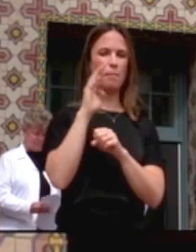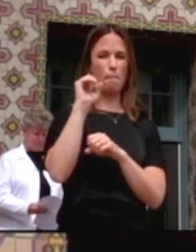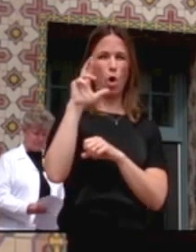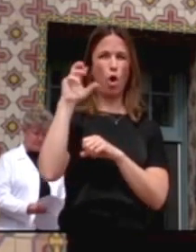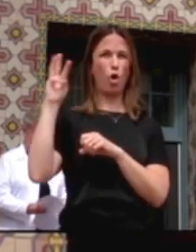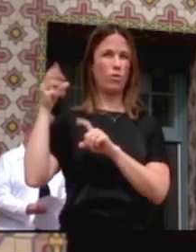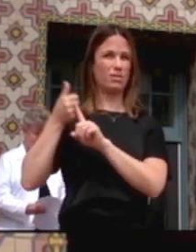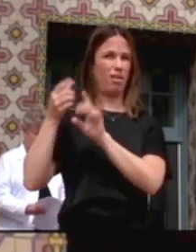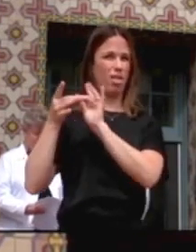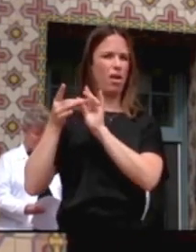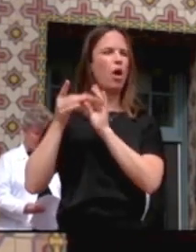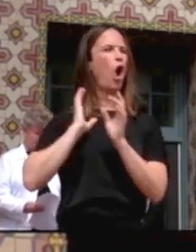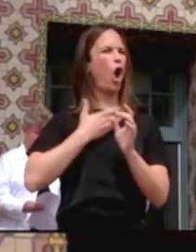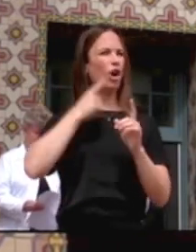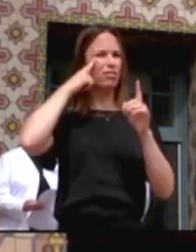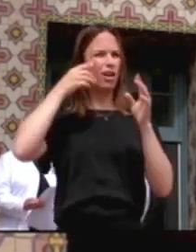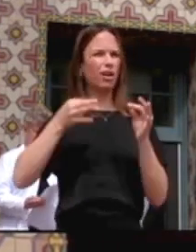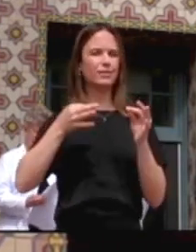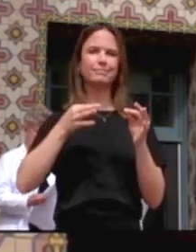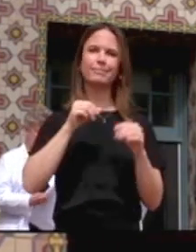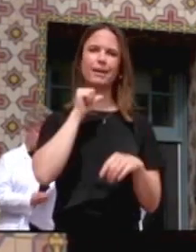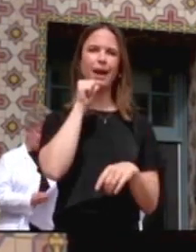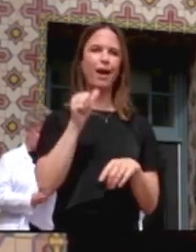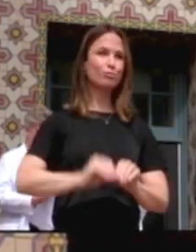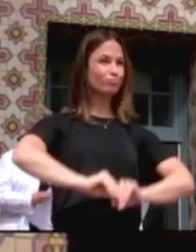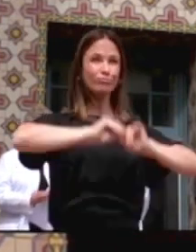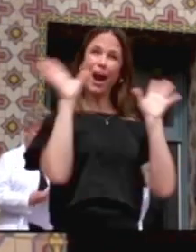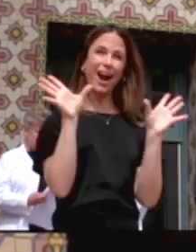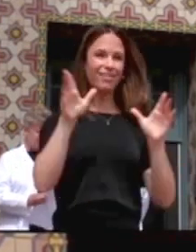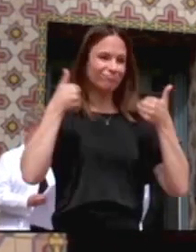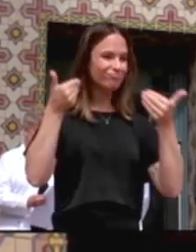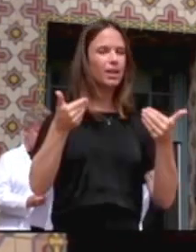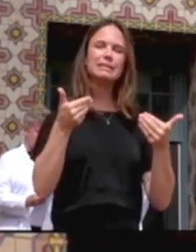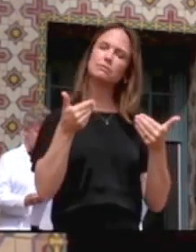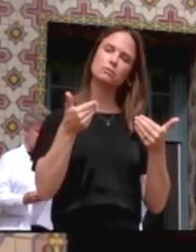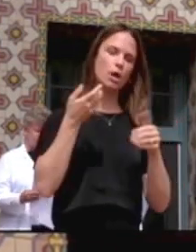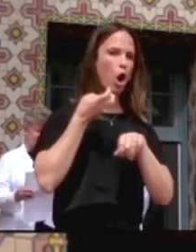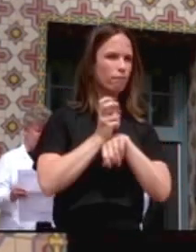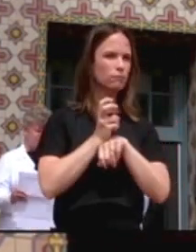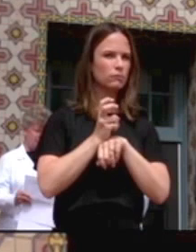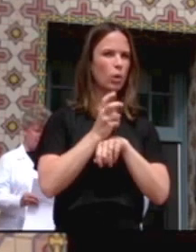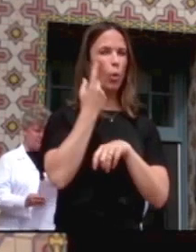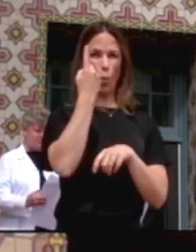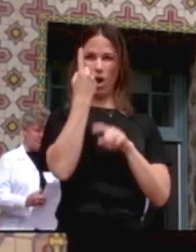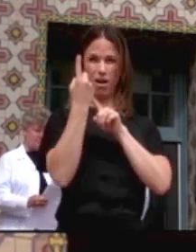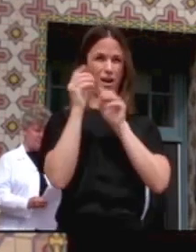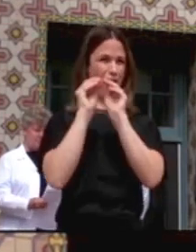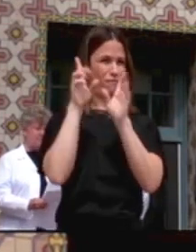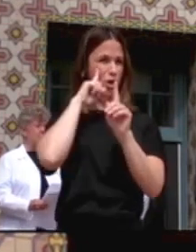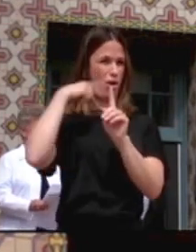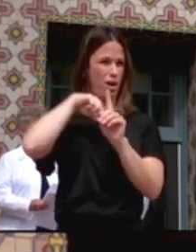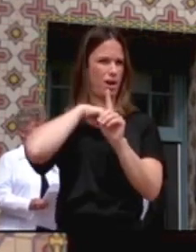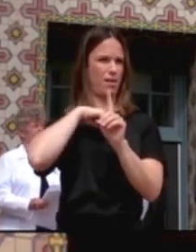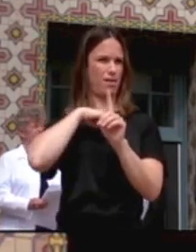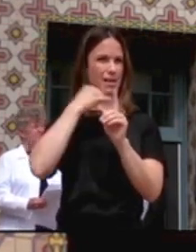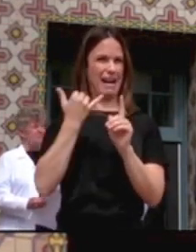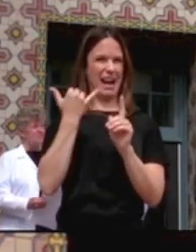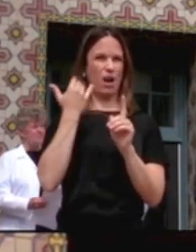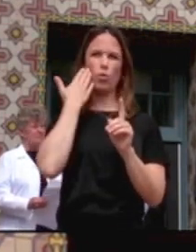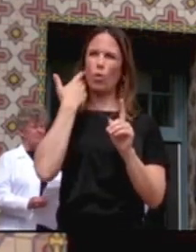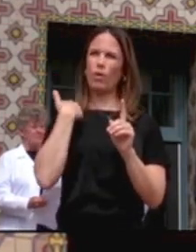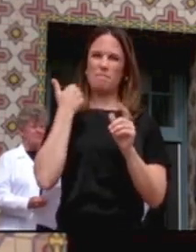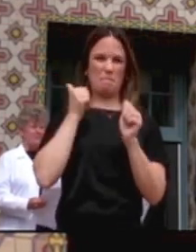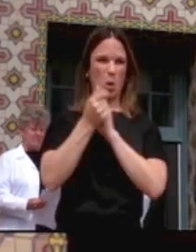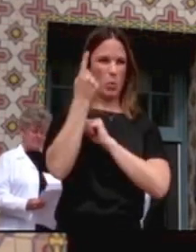a lot of the decisions we made were not clear cut. And one that is clear to all of us, especially now where we sit with a year